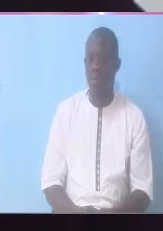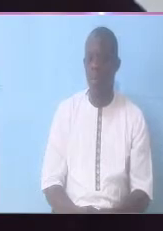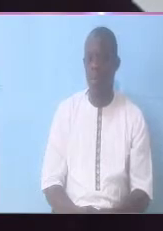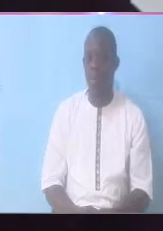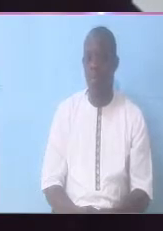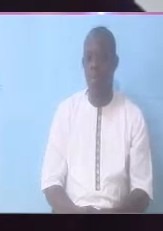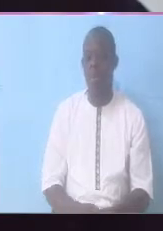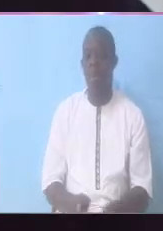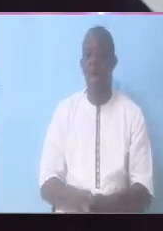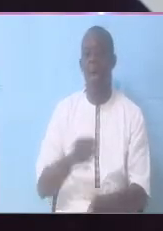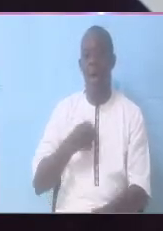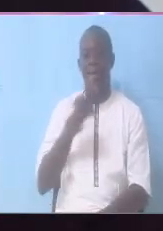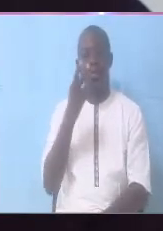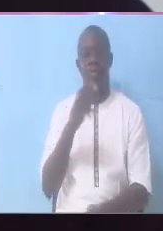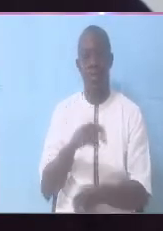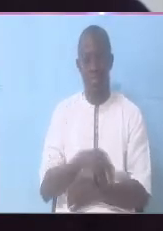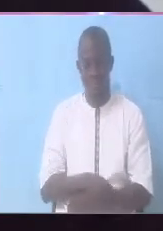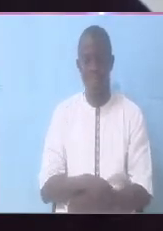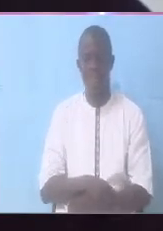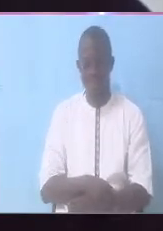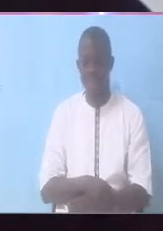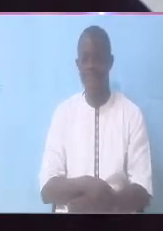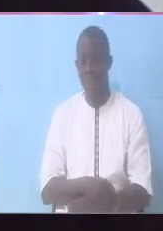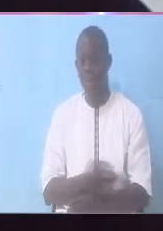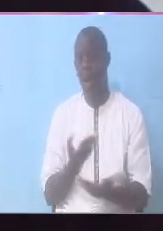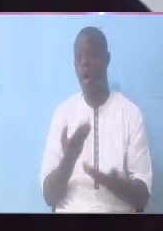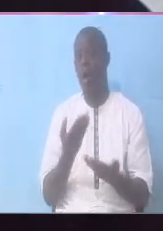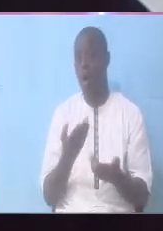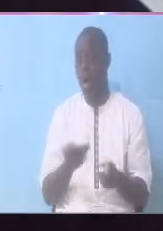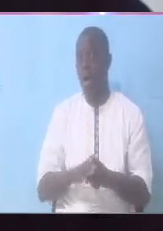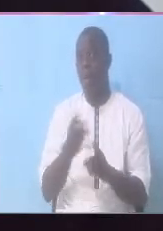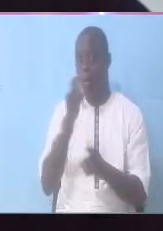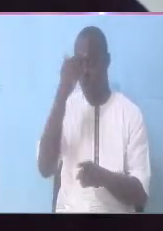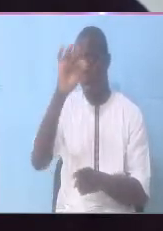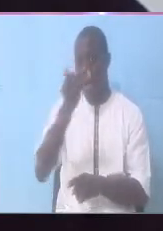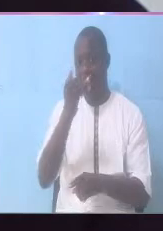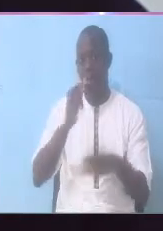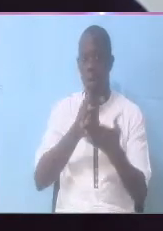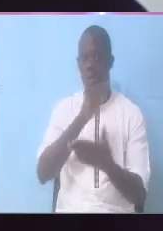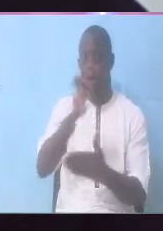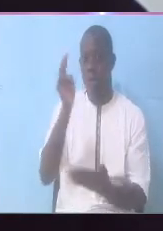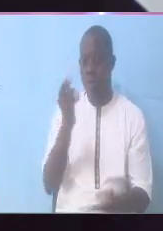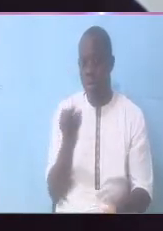I see you shaking your head. Are you shaking it in agreement? Yes.